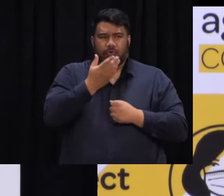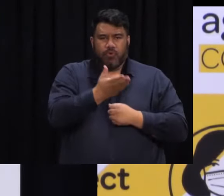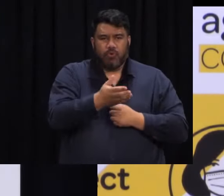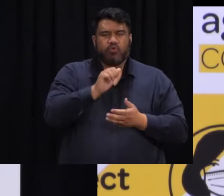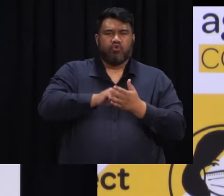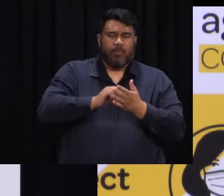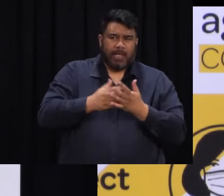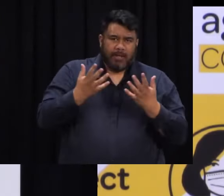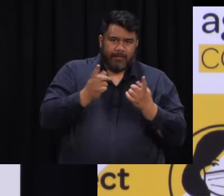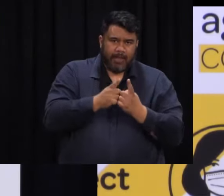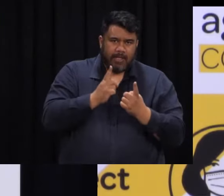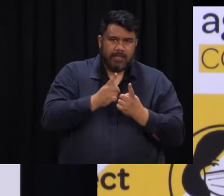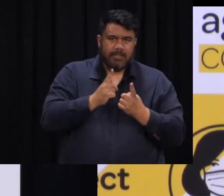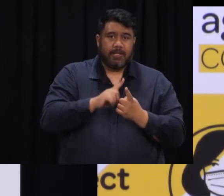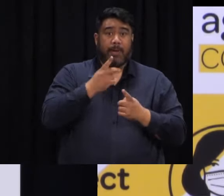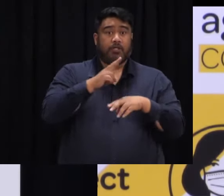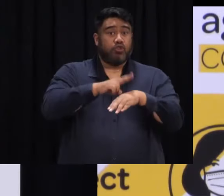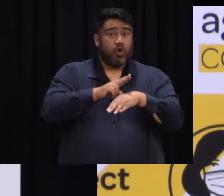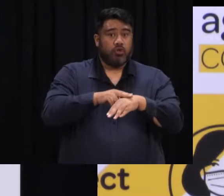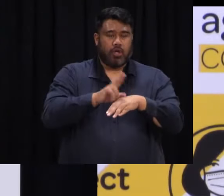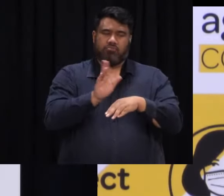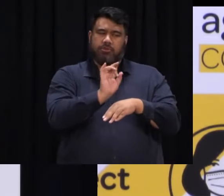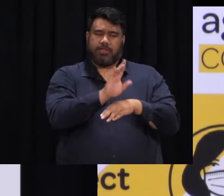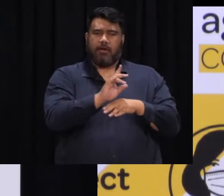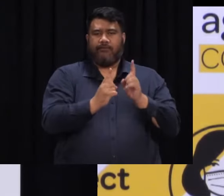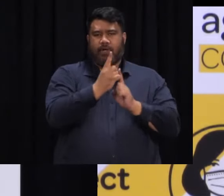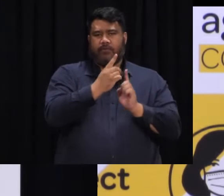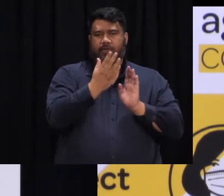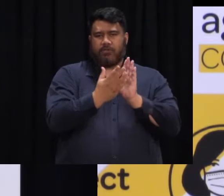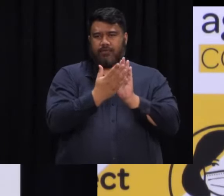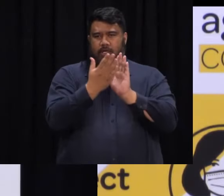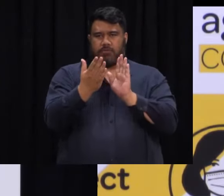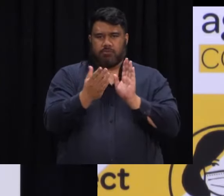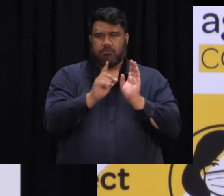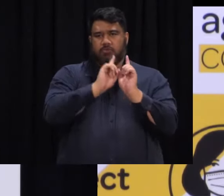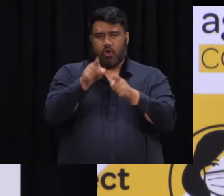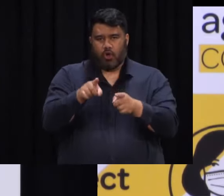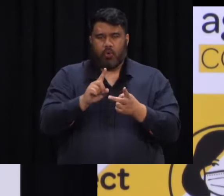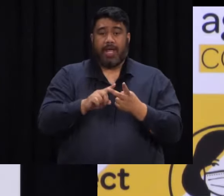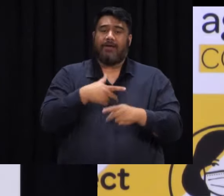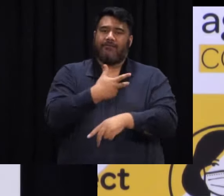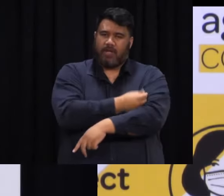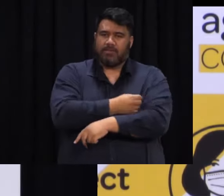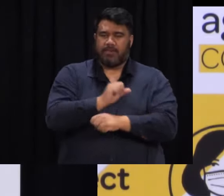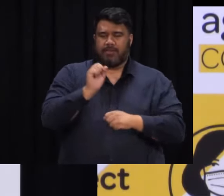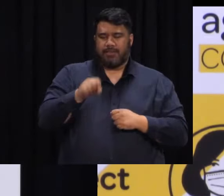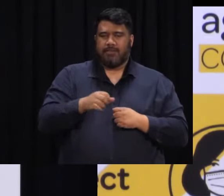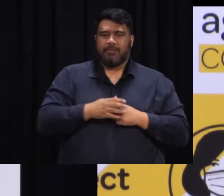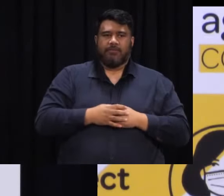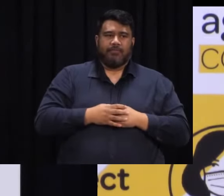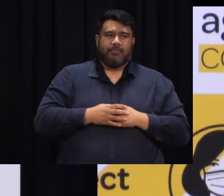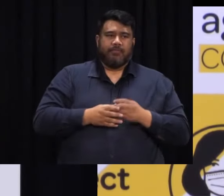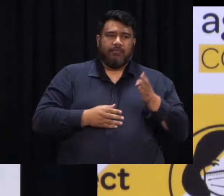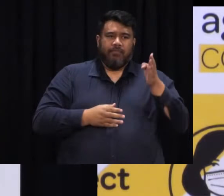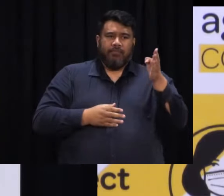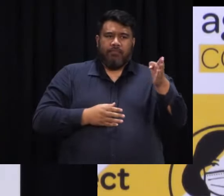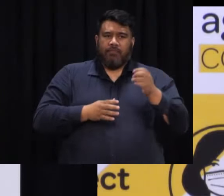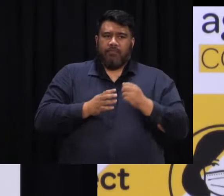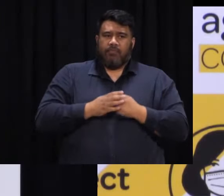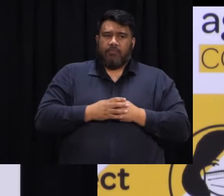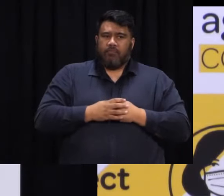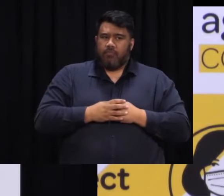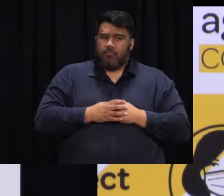in person they should of course still attend their health appointments and of course be vaccinated. Dr. Bloomfield, why was that move not